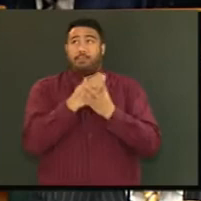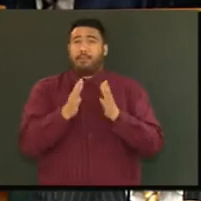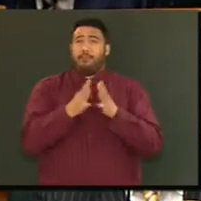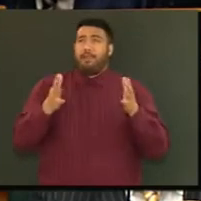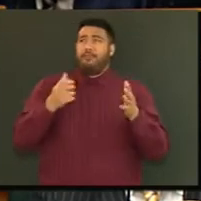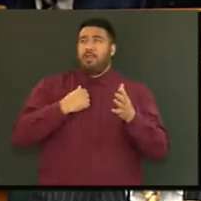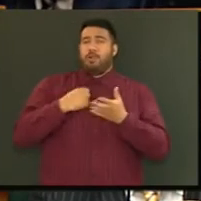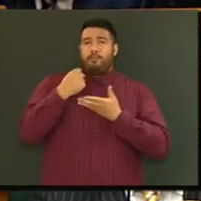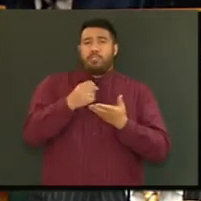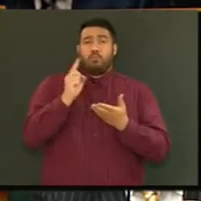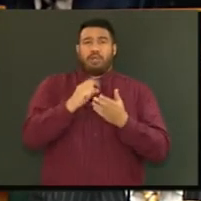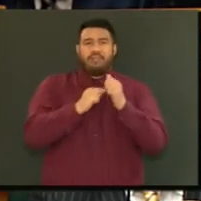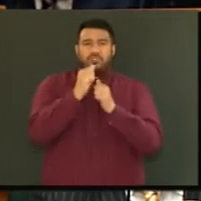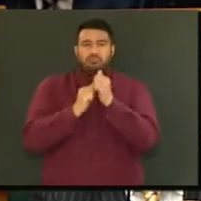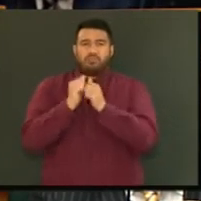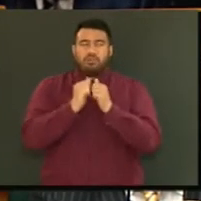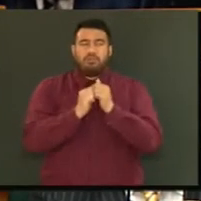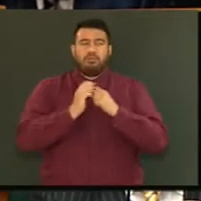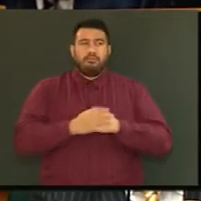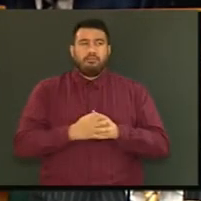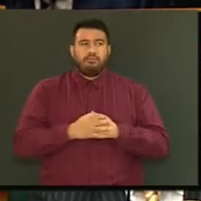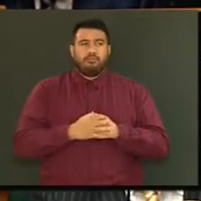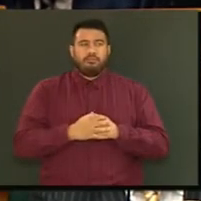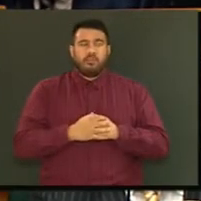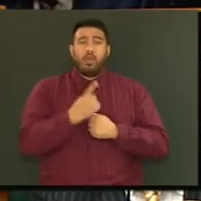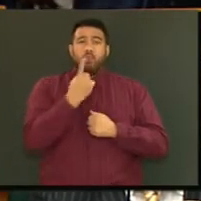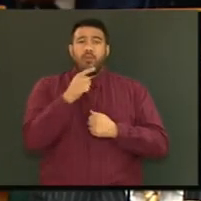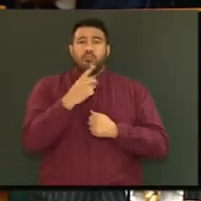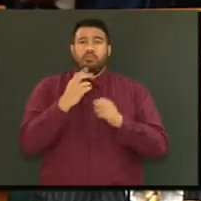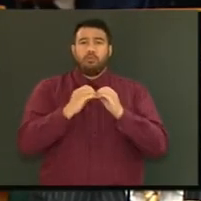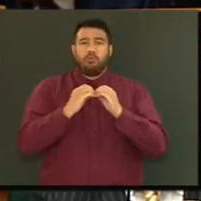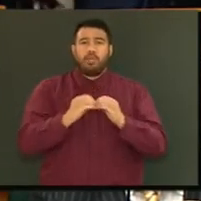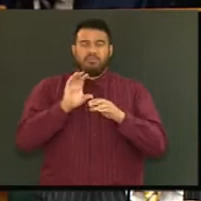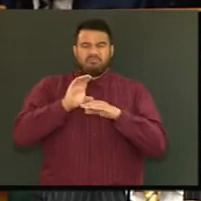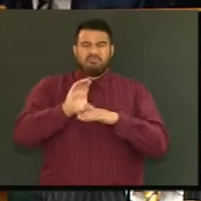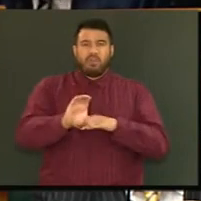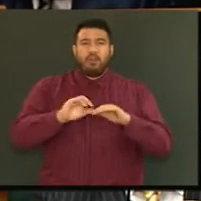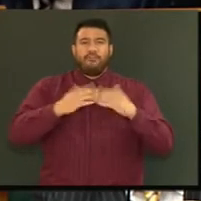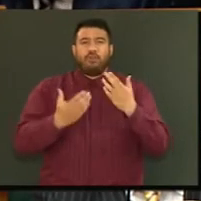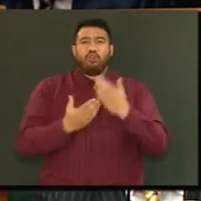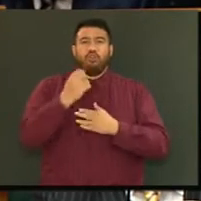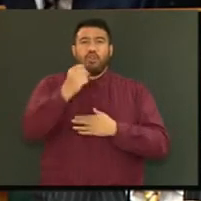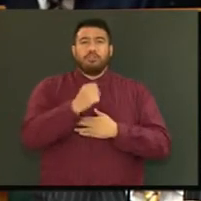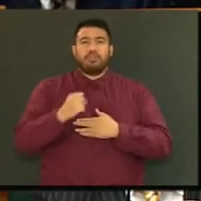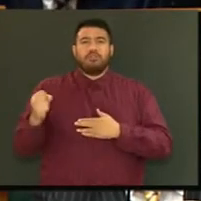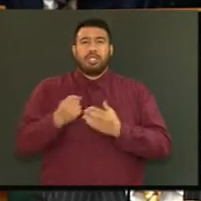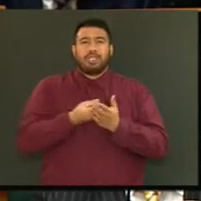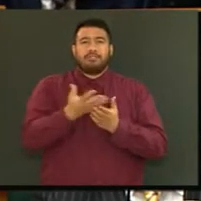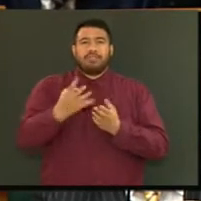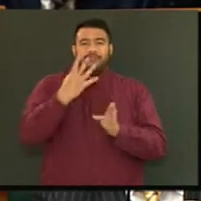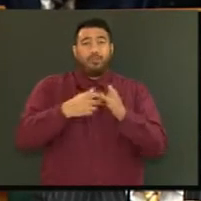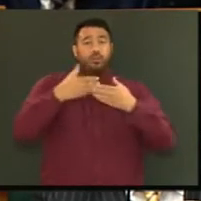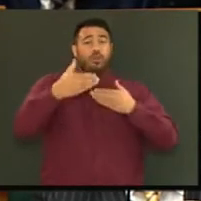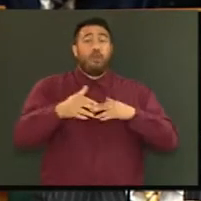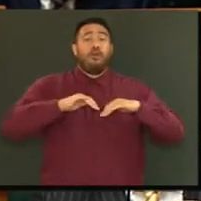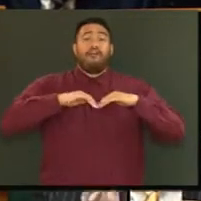budget. We are investing $1.2 billion in new operating expenditure over 4 years for law